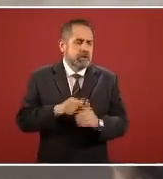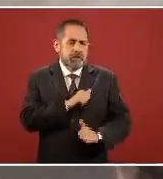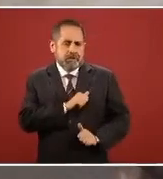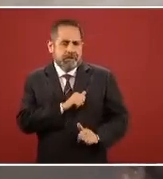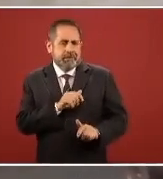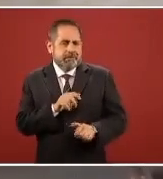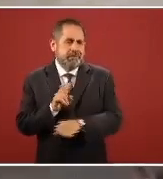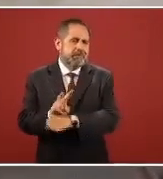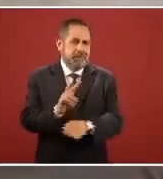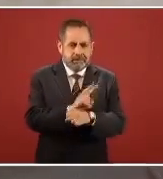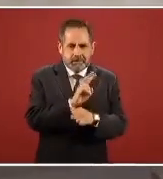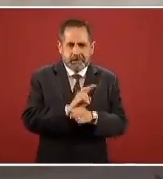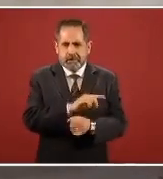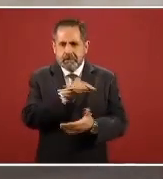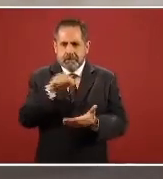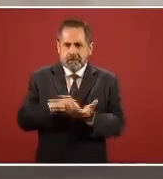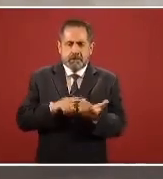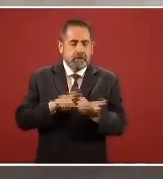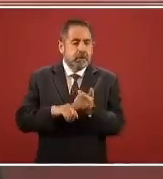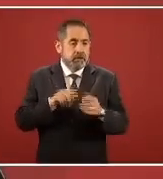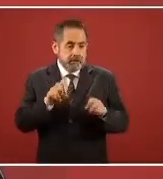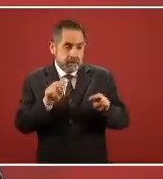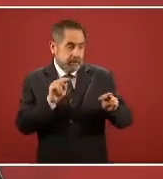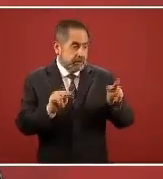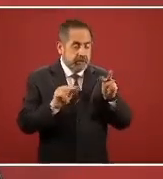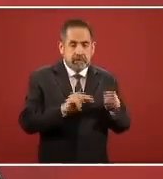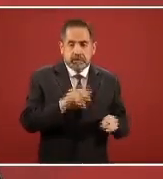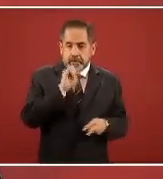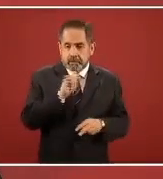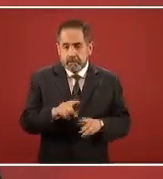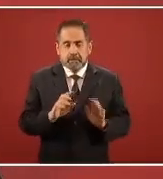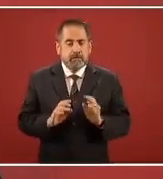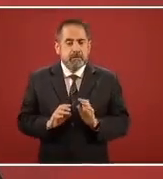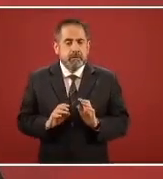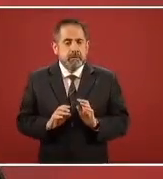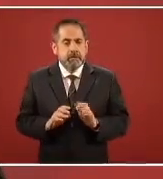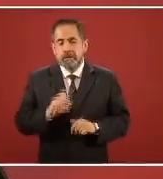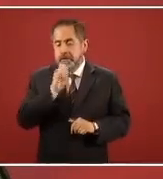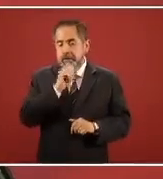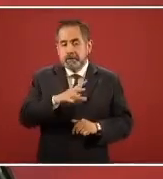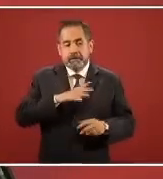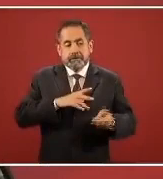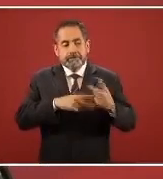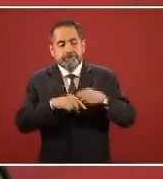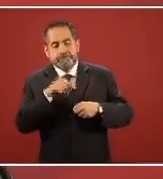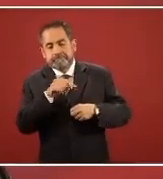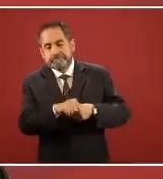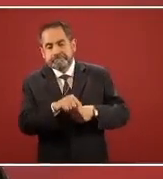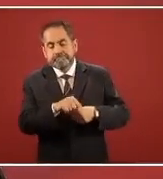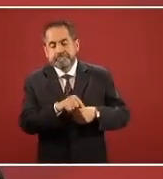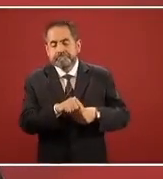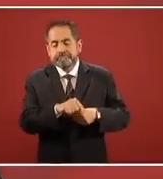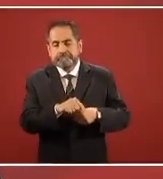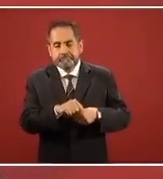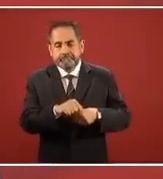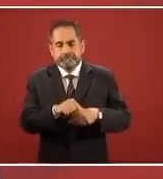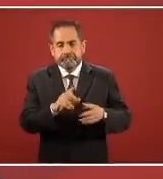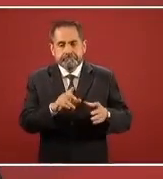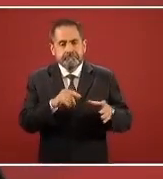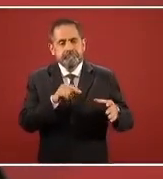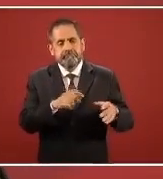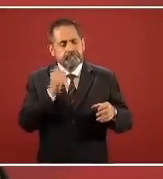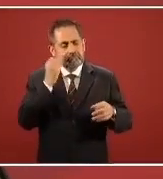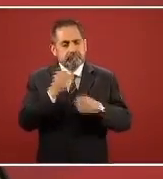Algunas bases de operaciones donde hemos tenido la presencia por tiempo